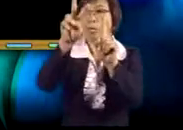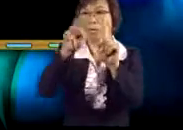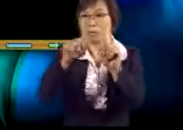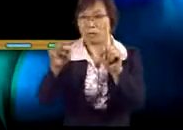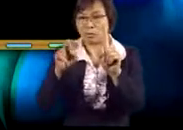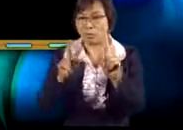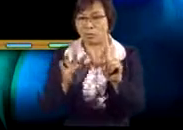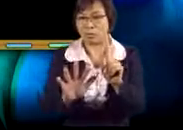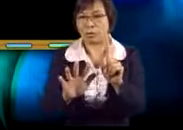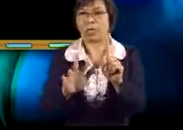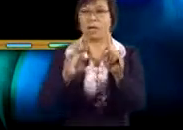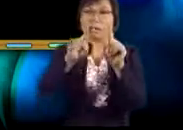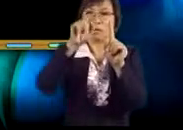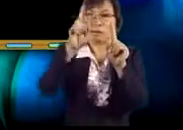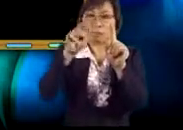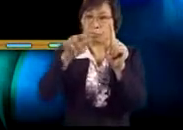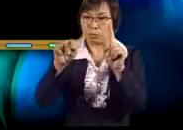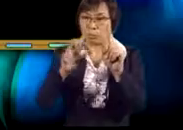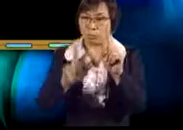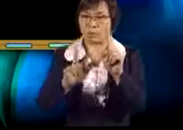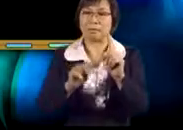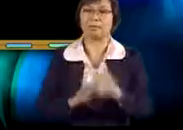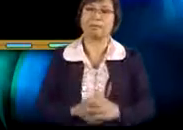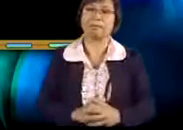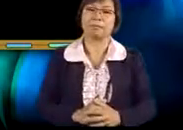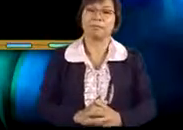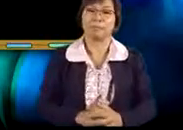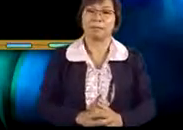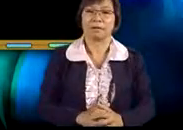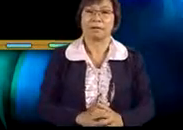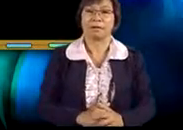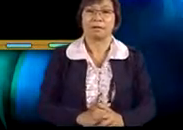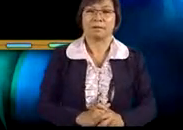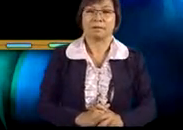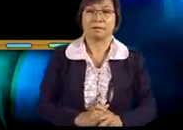get 1 and 2/3.